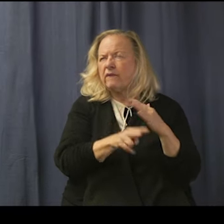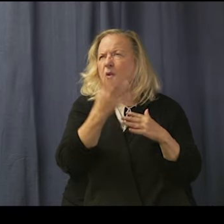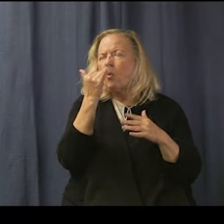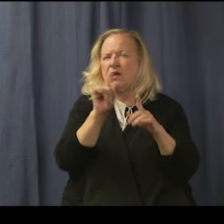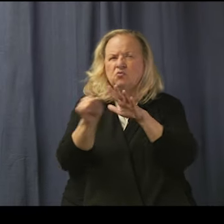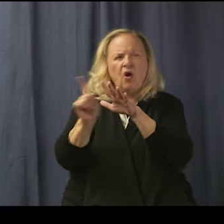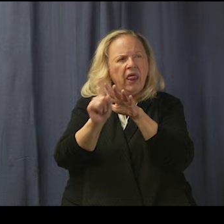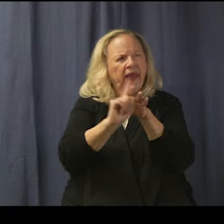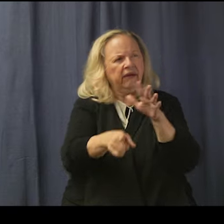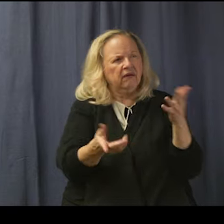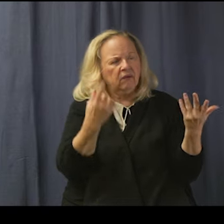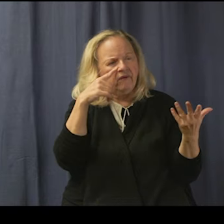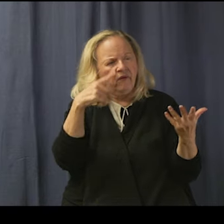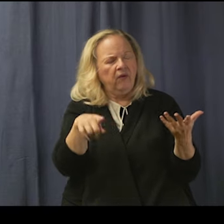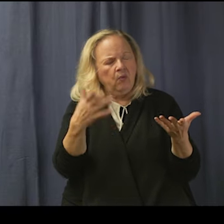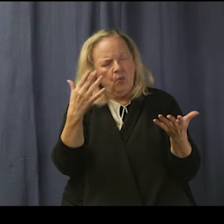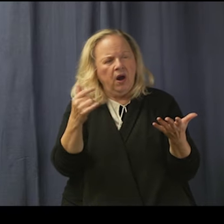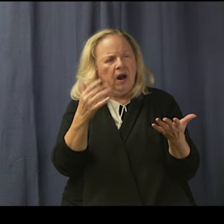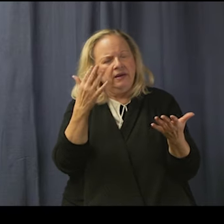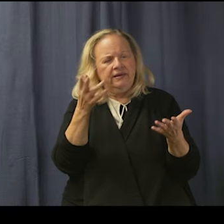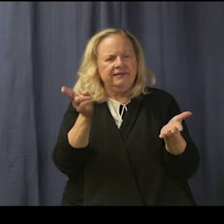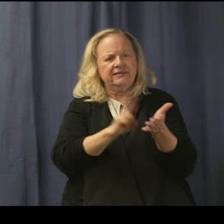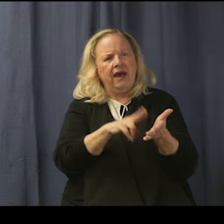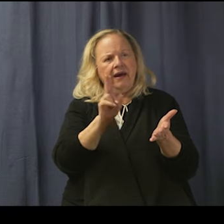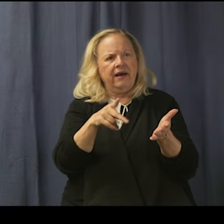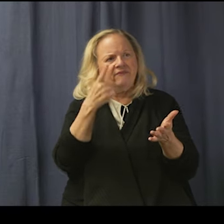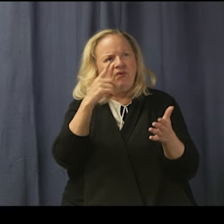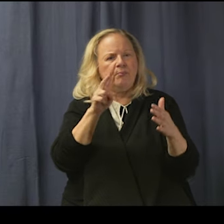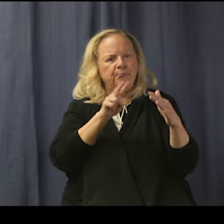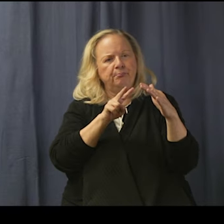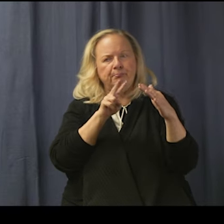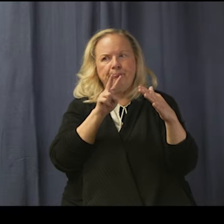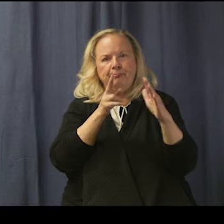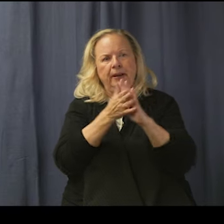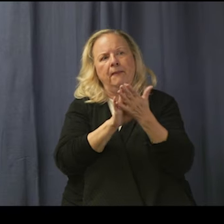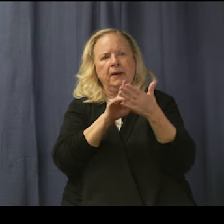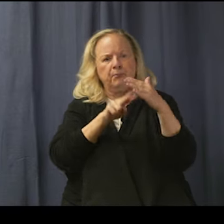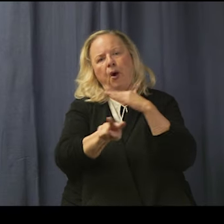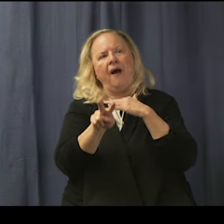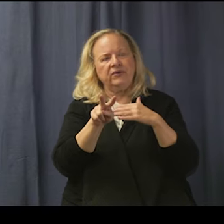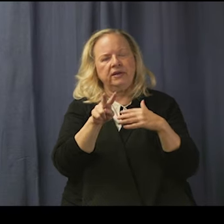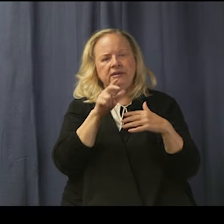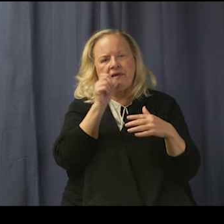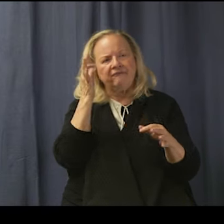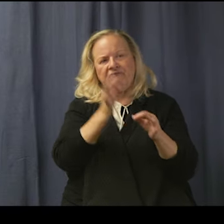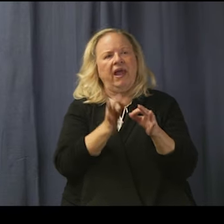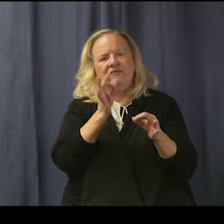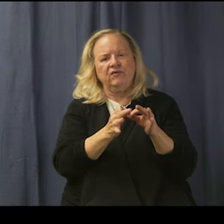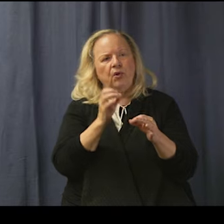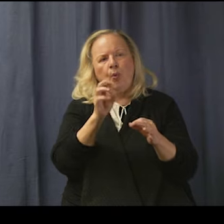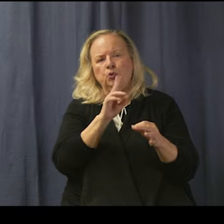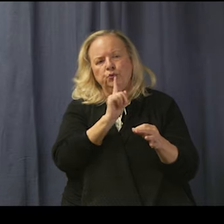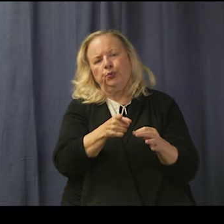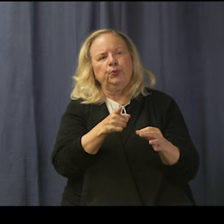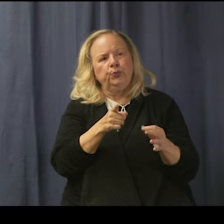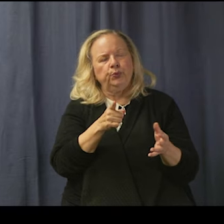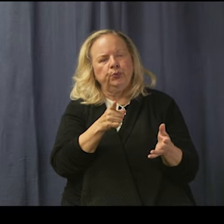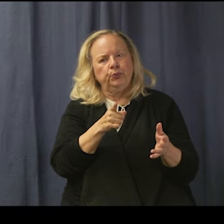is he running? Why did he sign up for the prophet business? Okay, he's not being faithful or